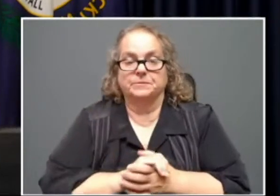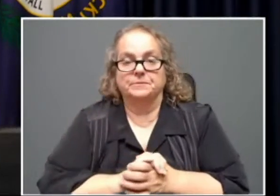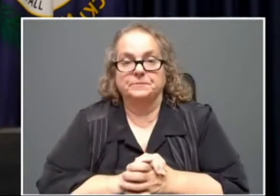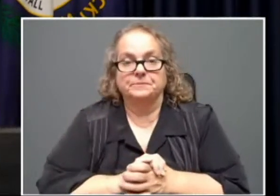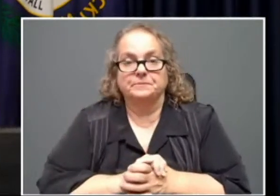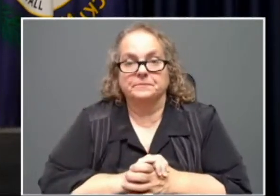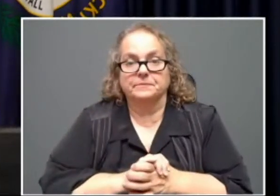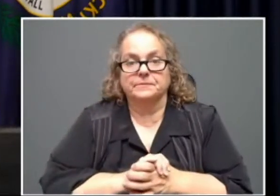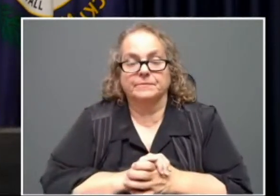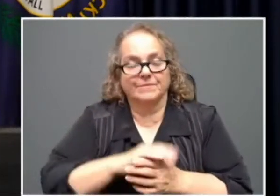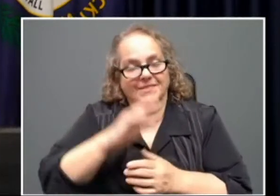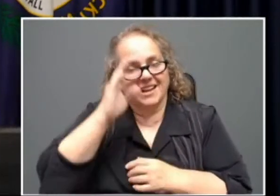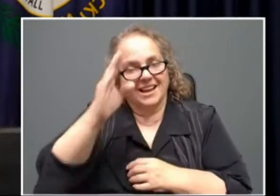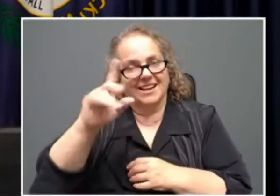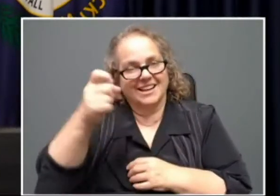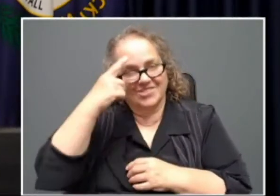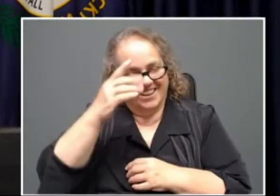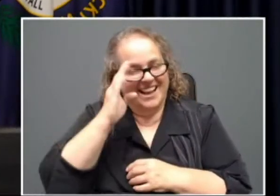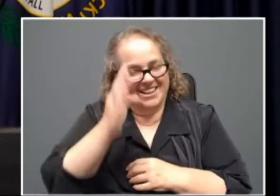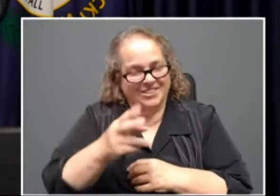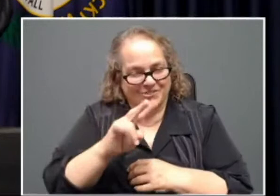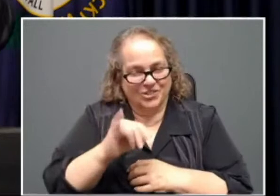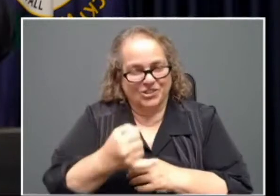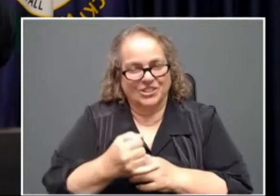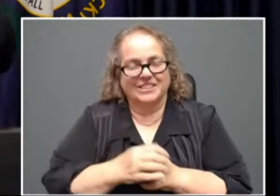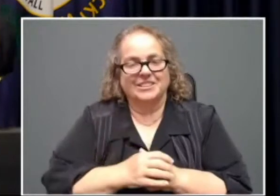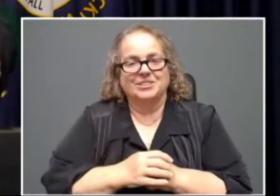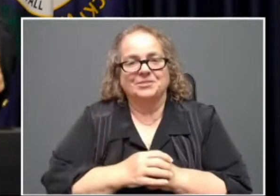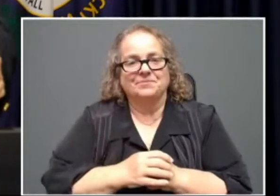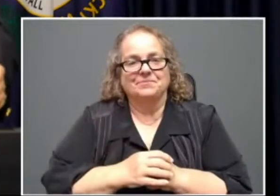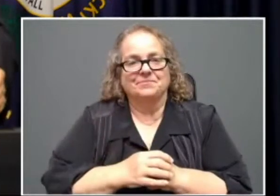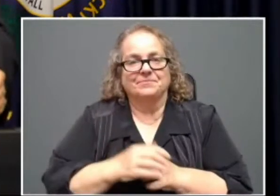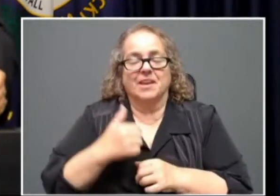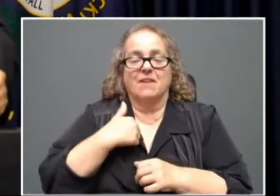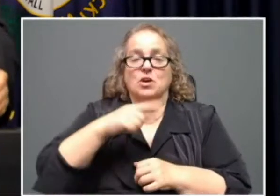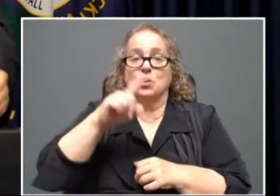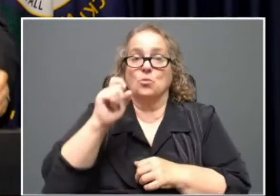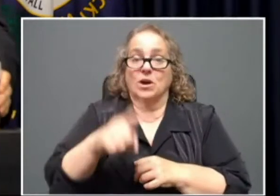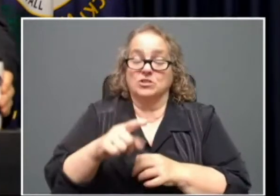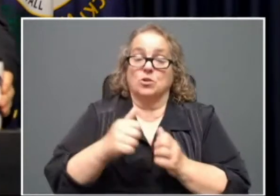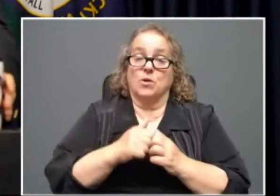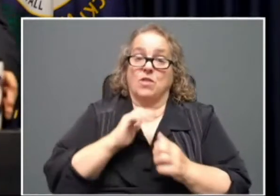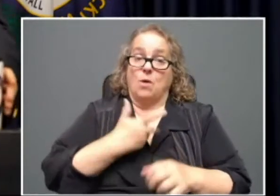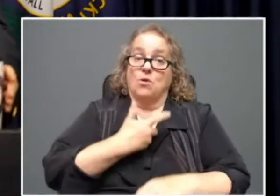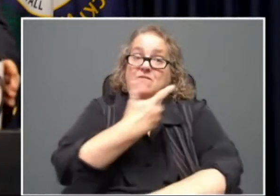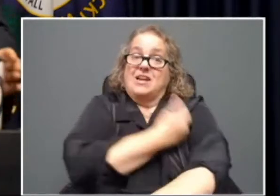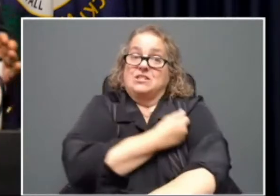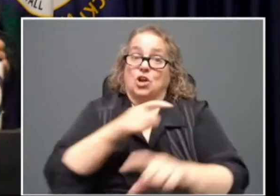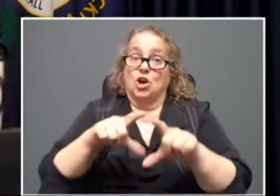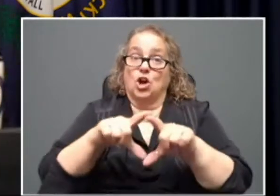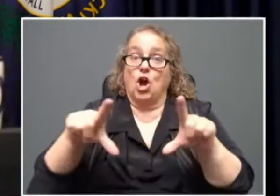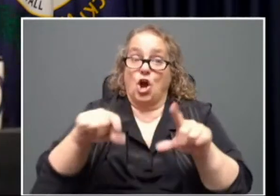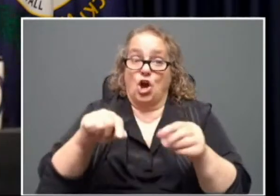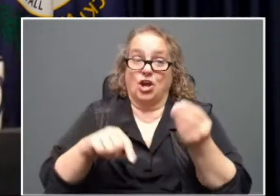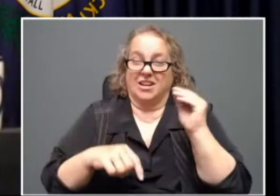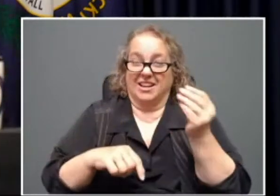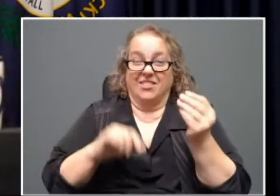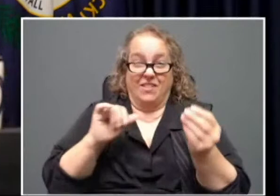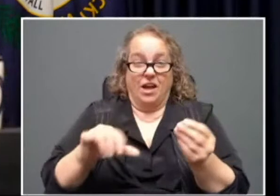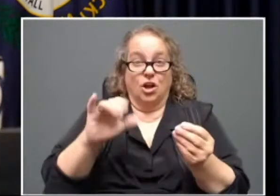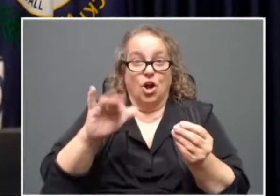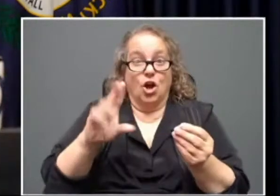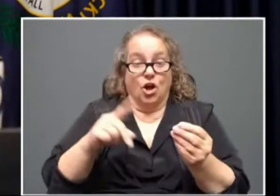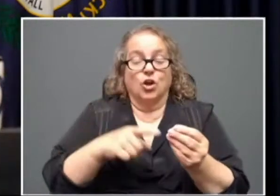Hi, Governor. Hi, Virginia. I have a question regarding our vaccination cards. Those are kind of the golden ticket in this